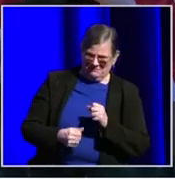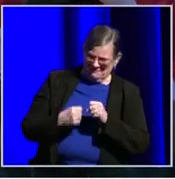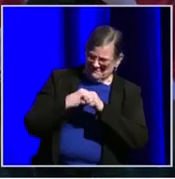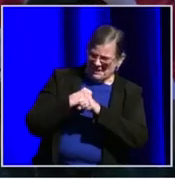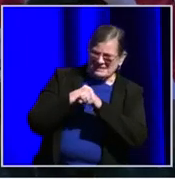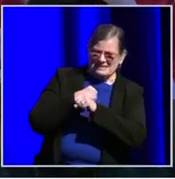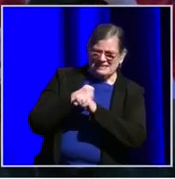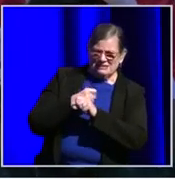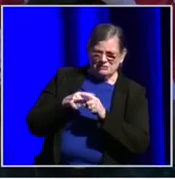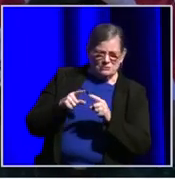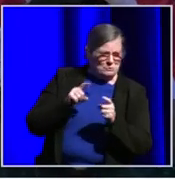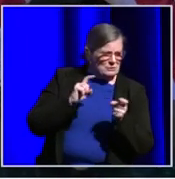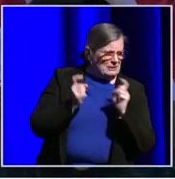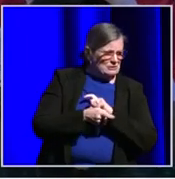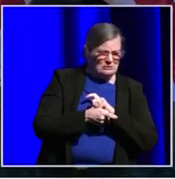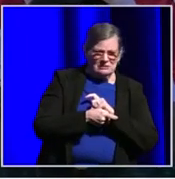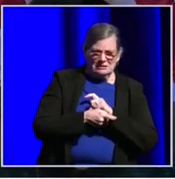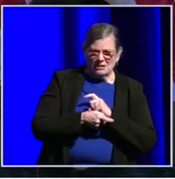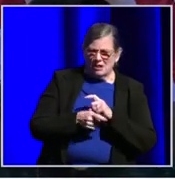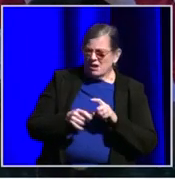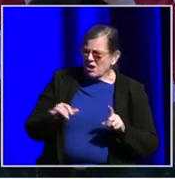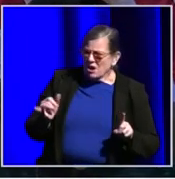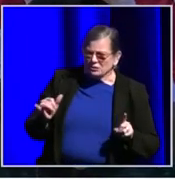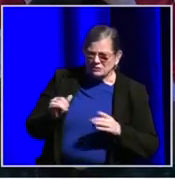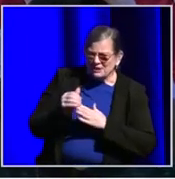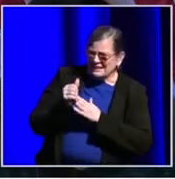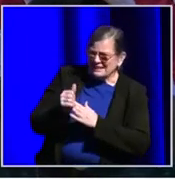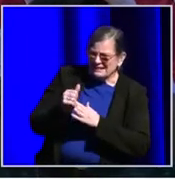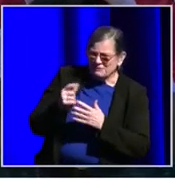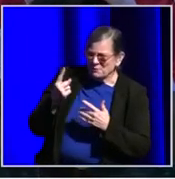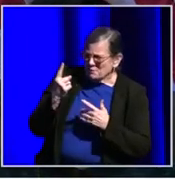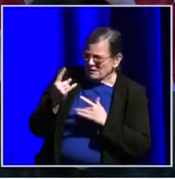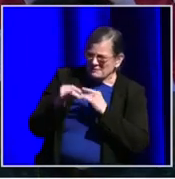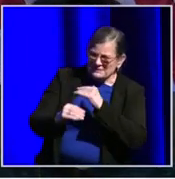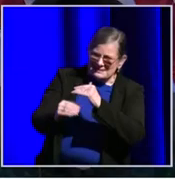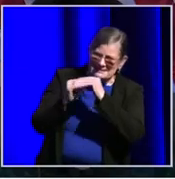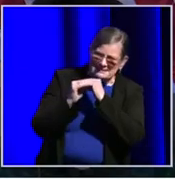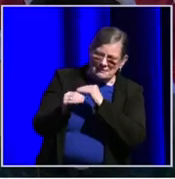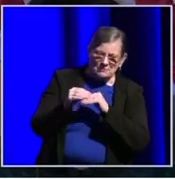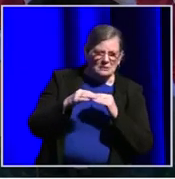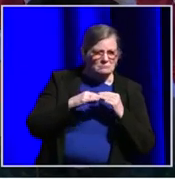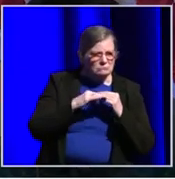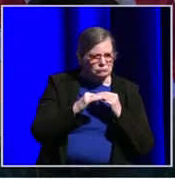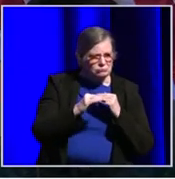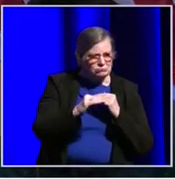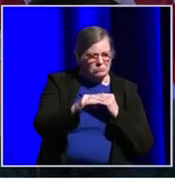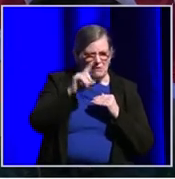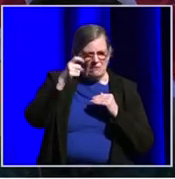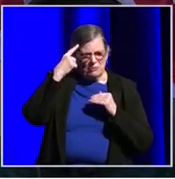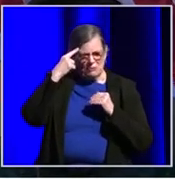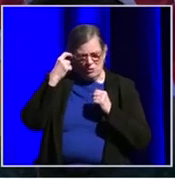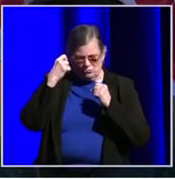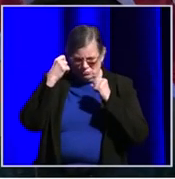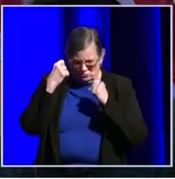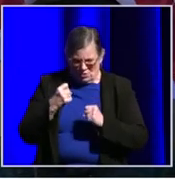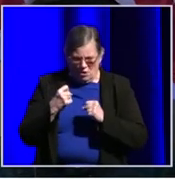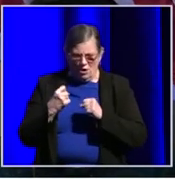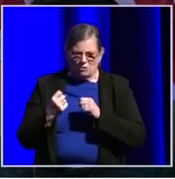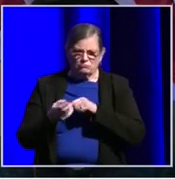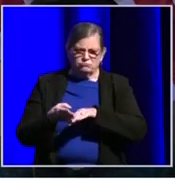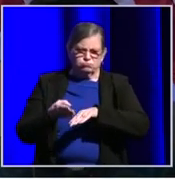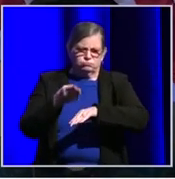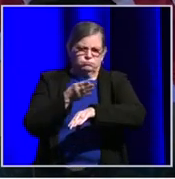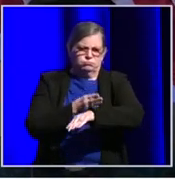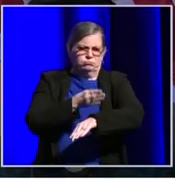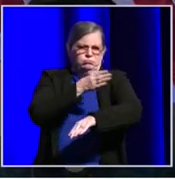one of the most financially stable governments. We have the most progressive individual income tax structure. And beginning this coming July, we will be